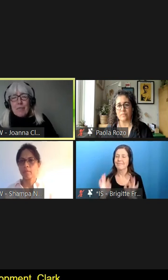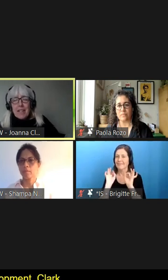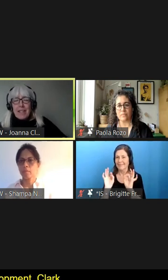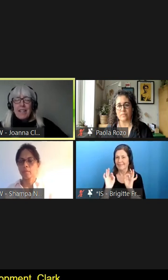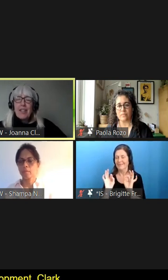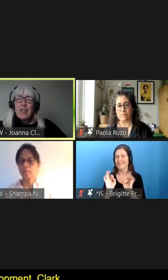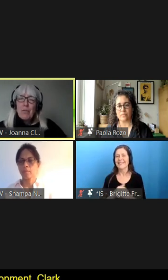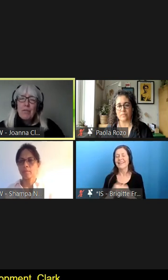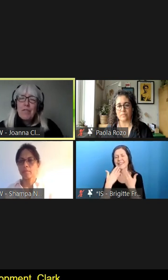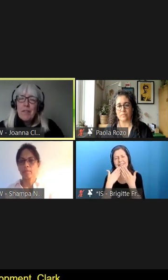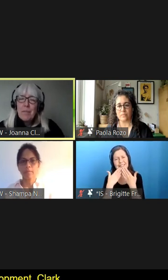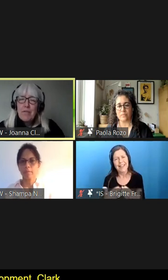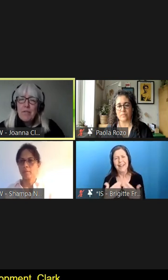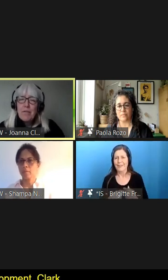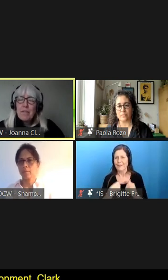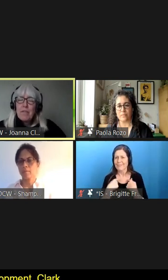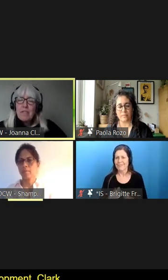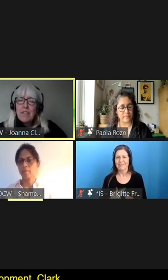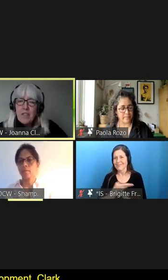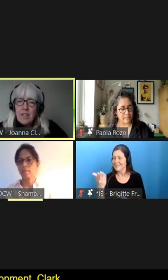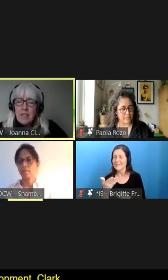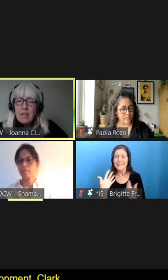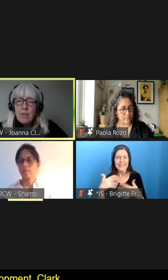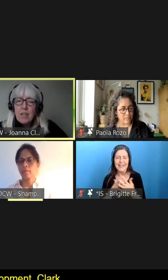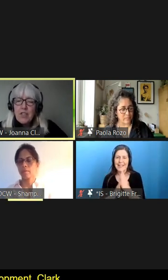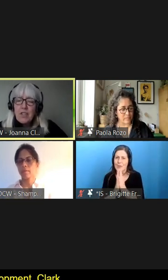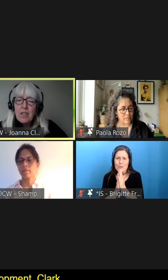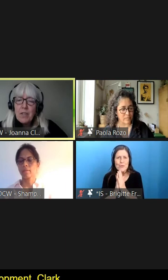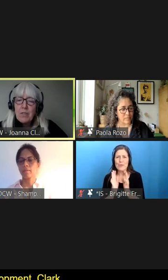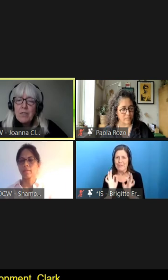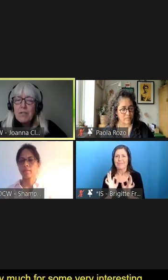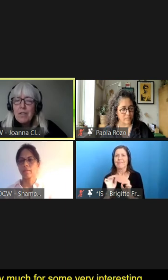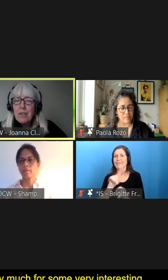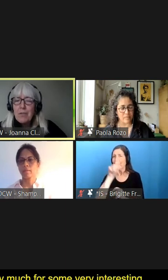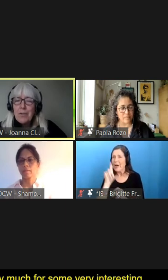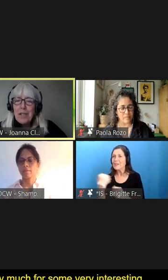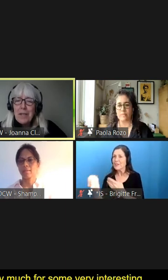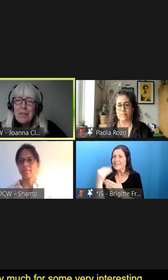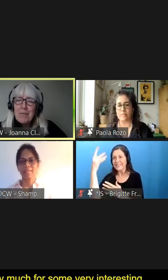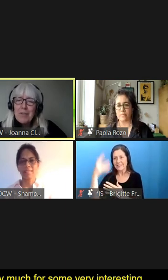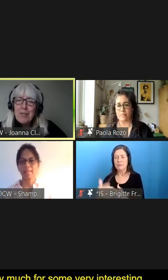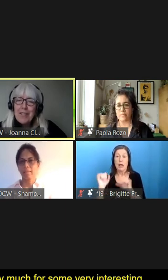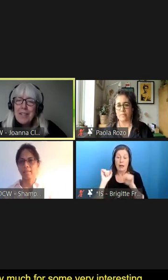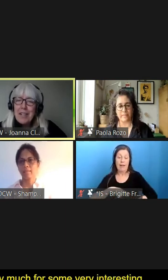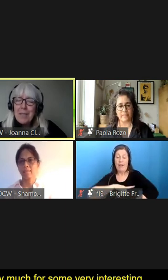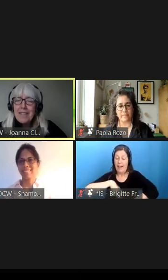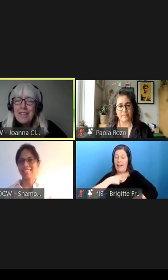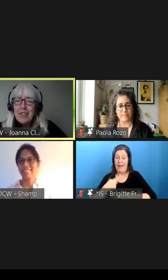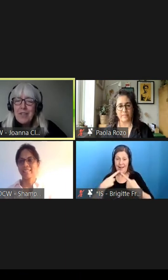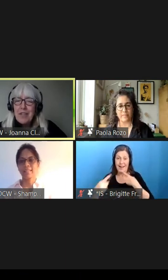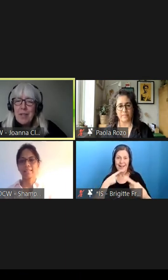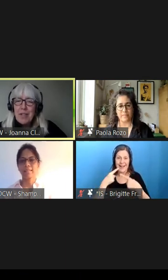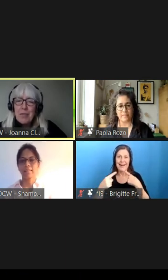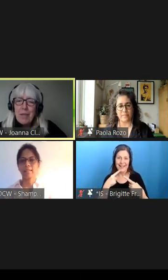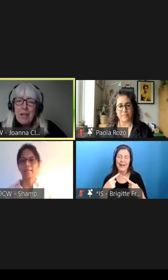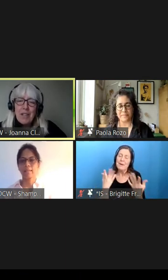some really, thank you all very much for some very interesting questions. I think we could go on talking about this for a long time. And thank you